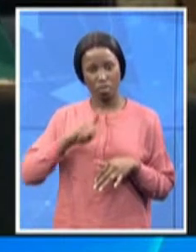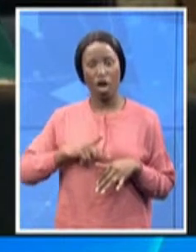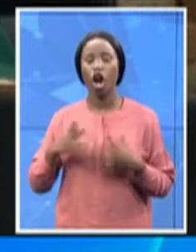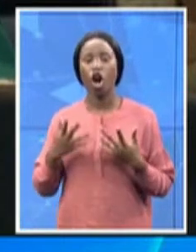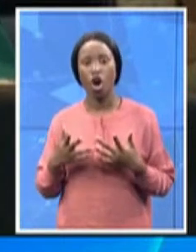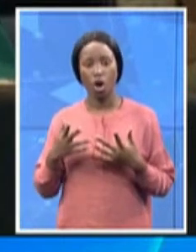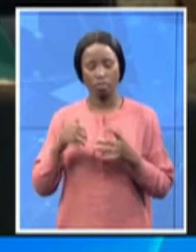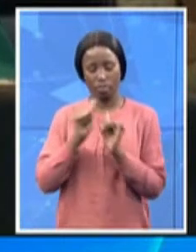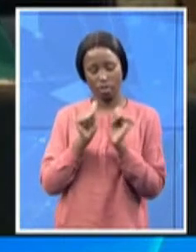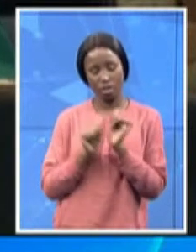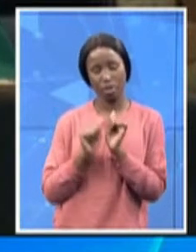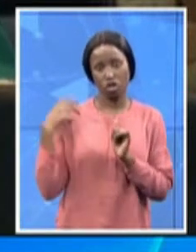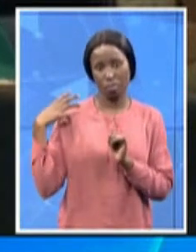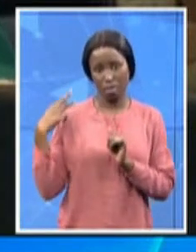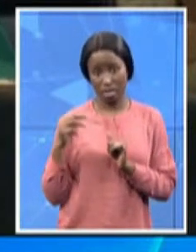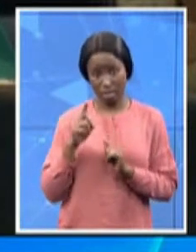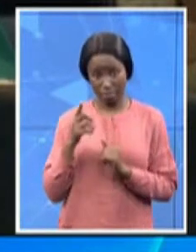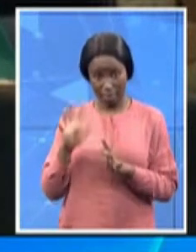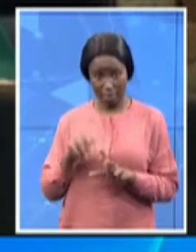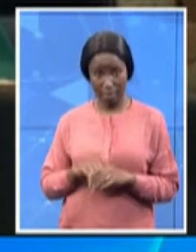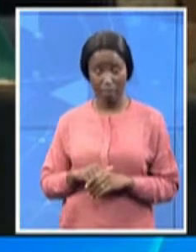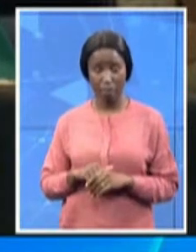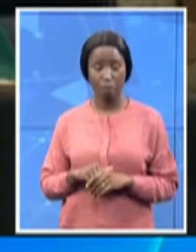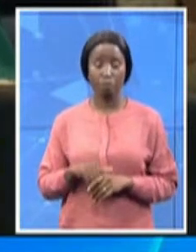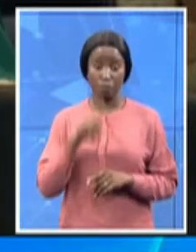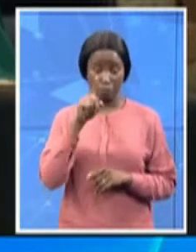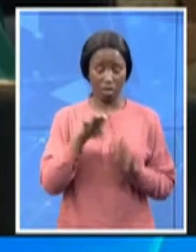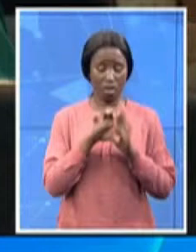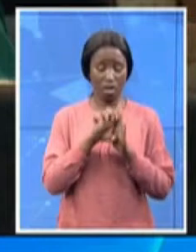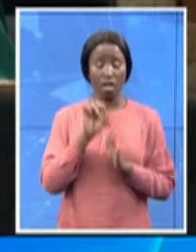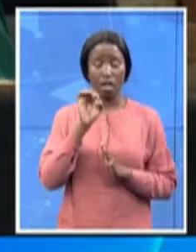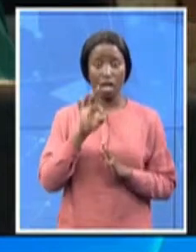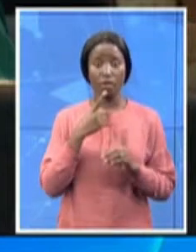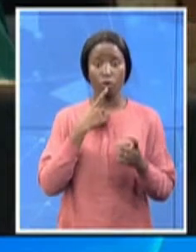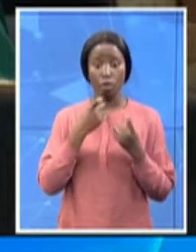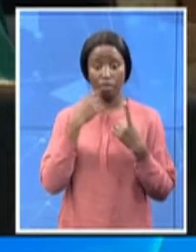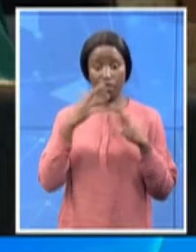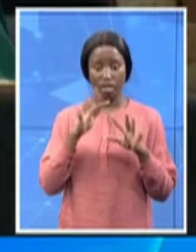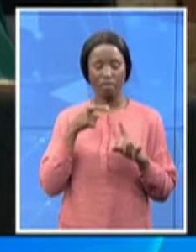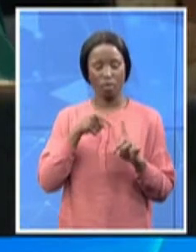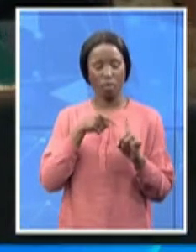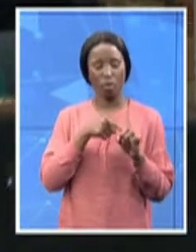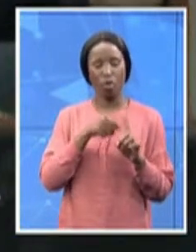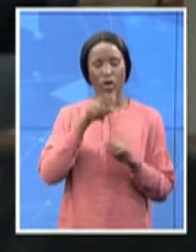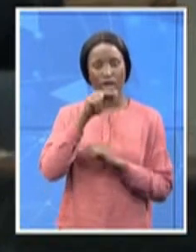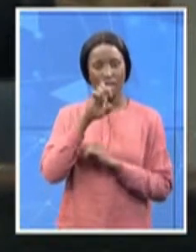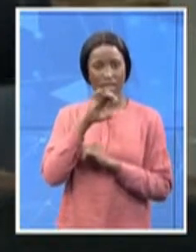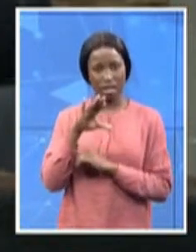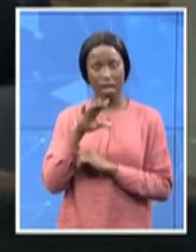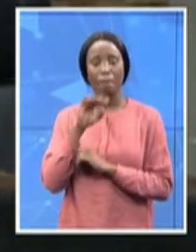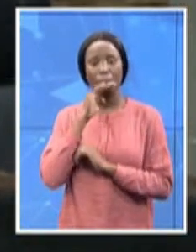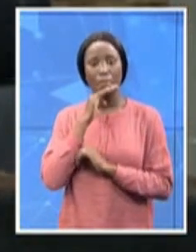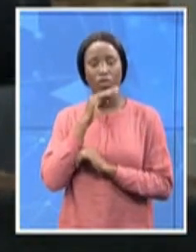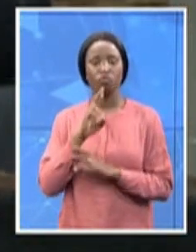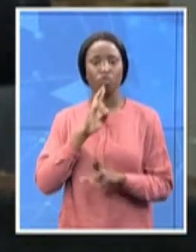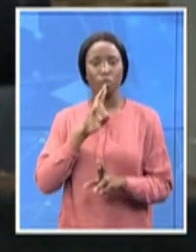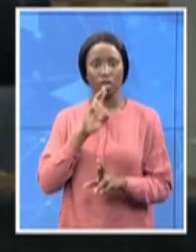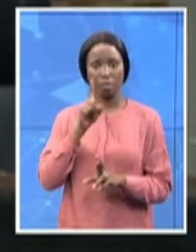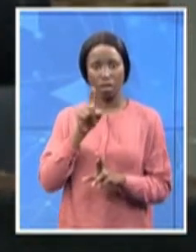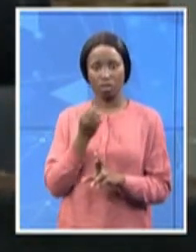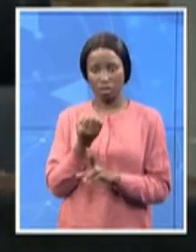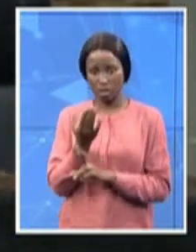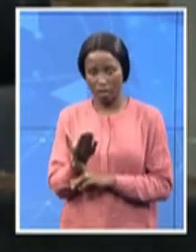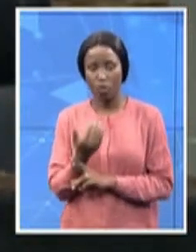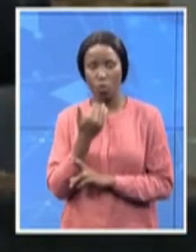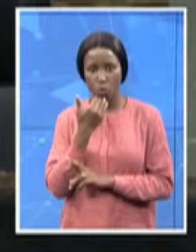was against the MEC, the report should be submitted to the relevant Premier. Upon receipt of the